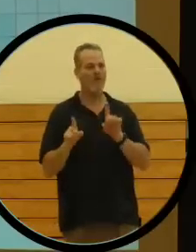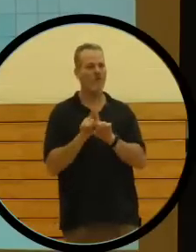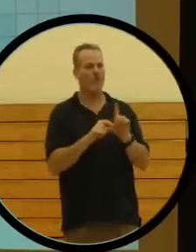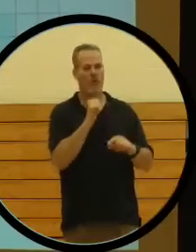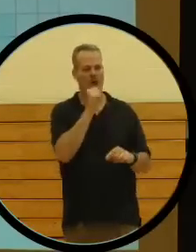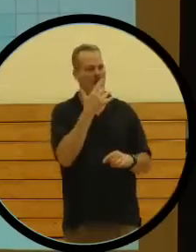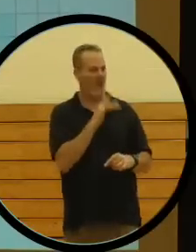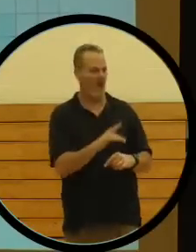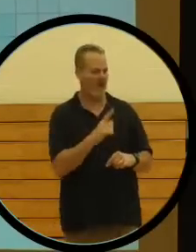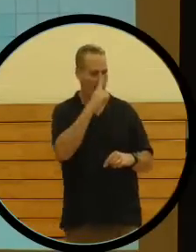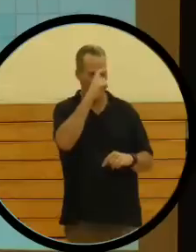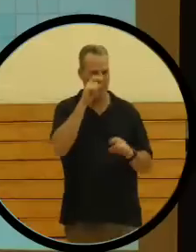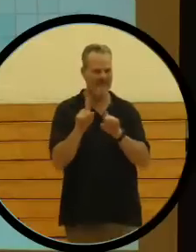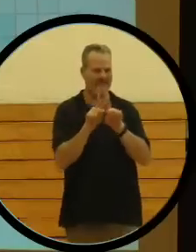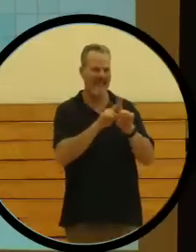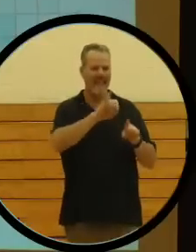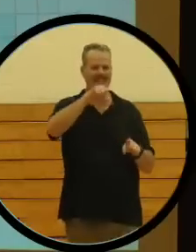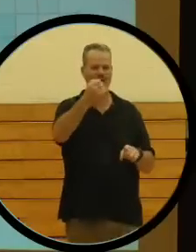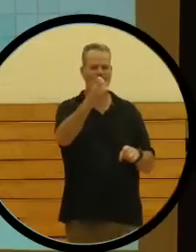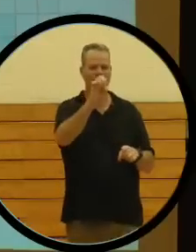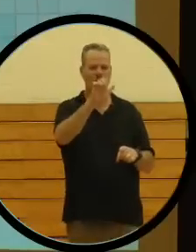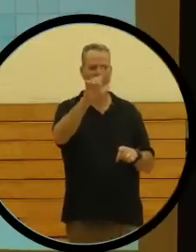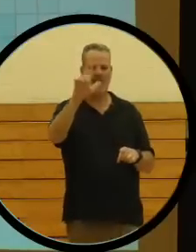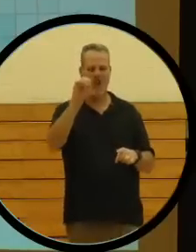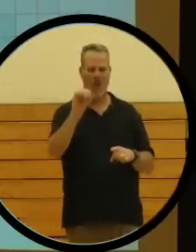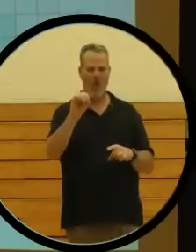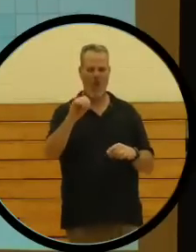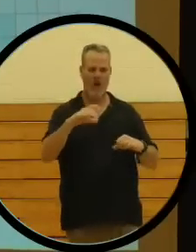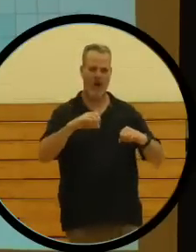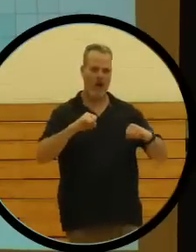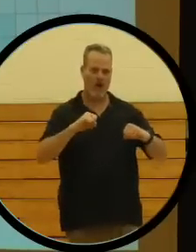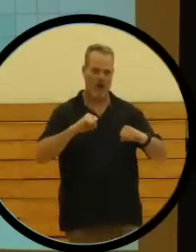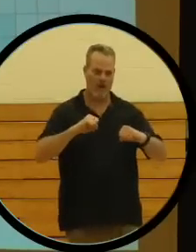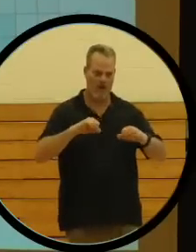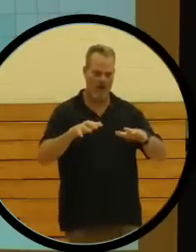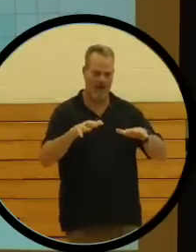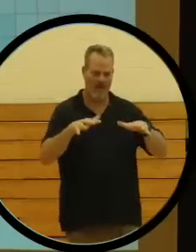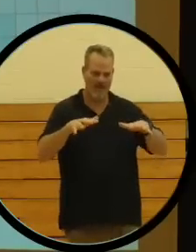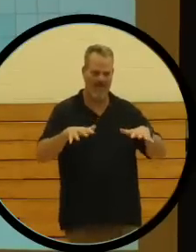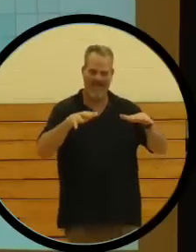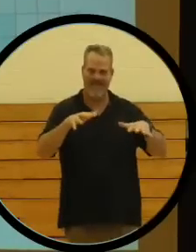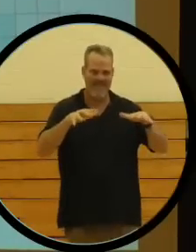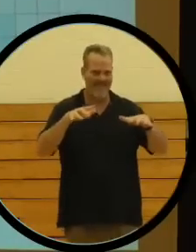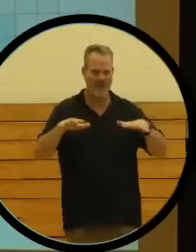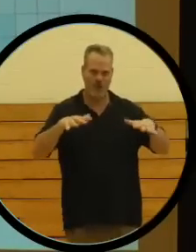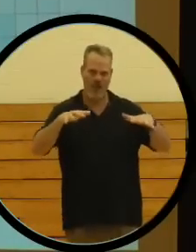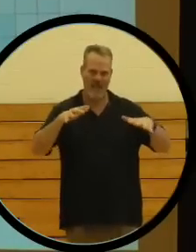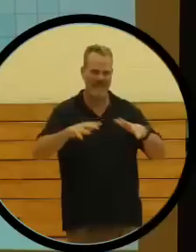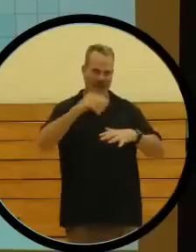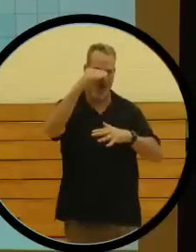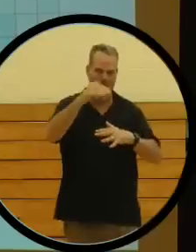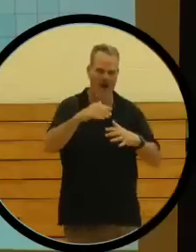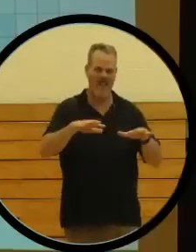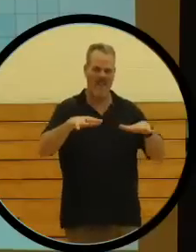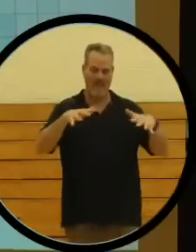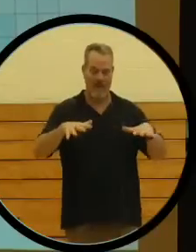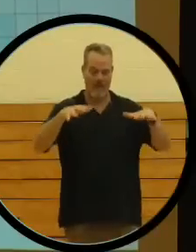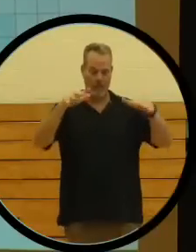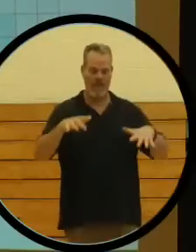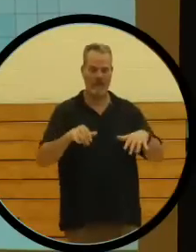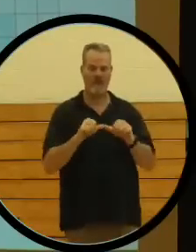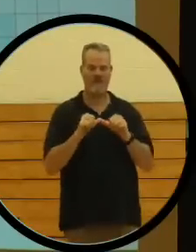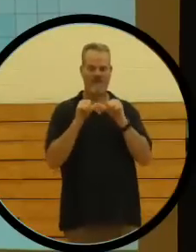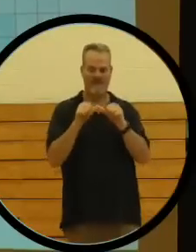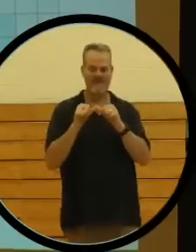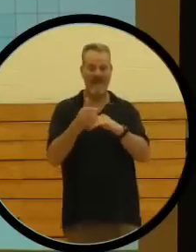soil acts kind of like jello in an earthquake. So any place where there's deep soils, it shakes a lot and the vibrations